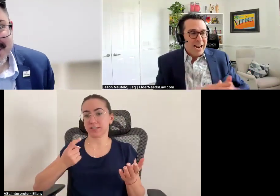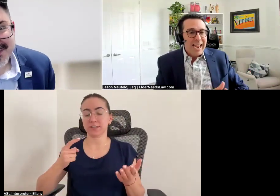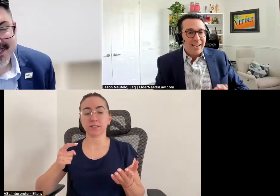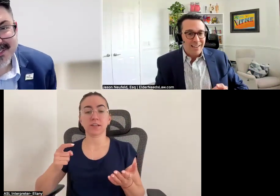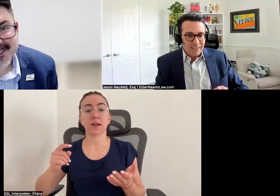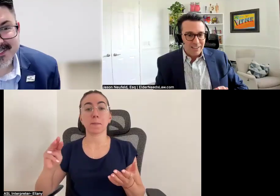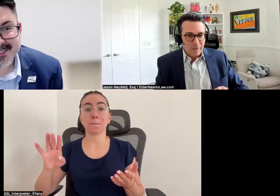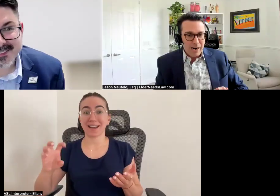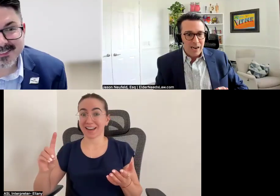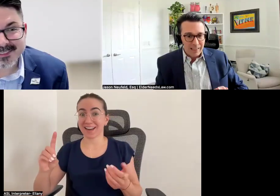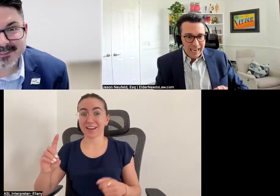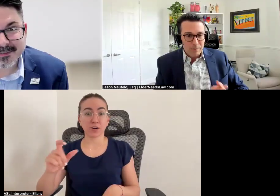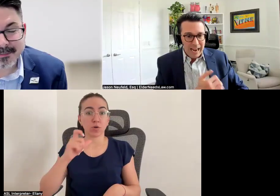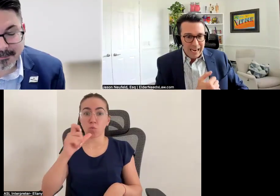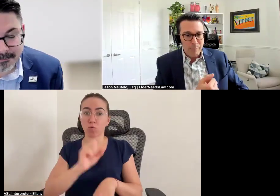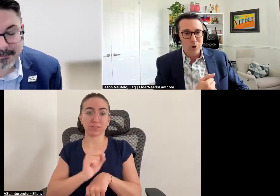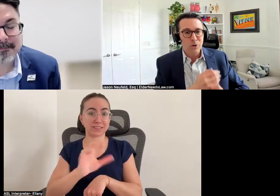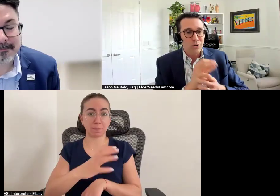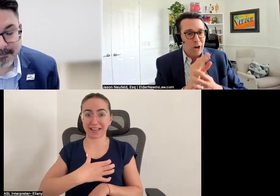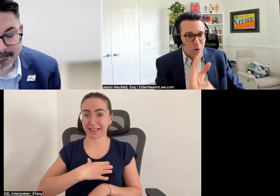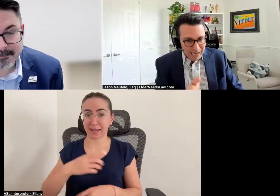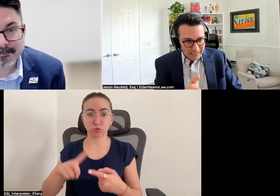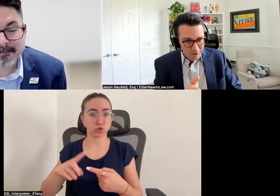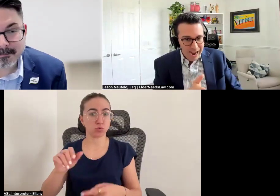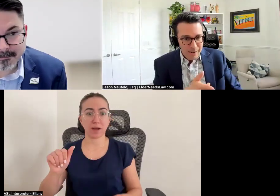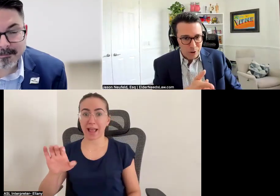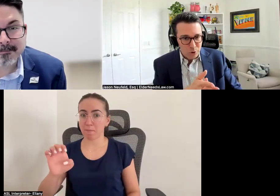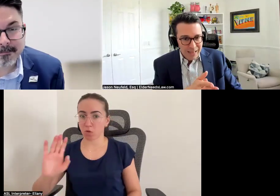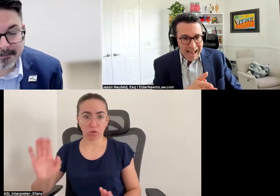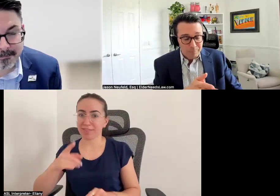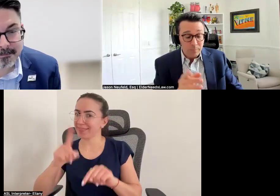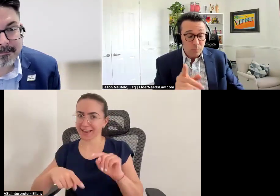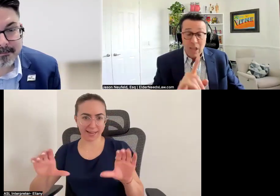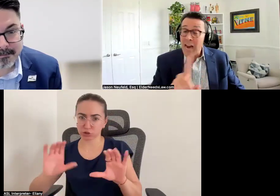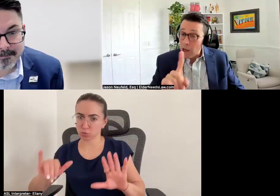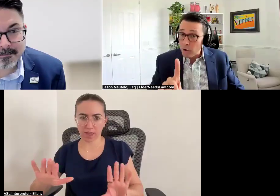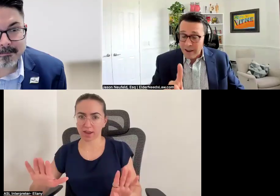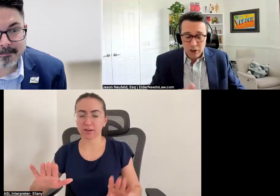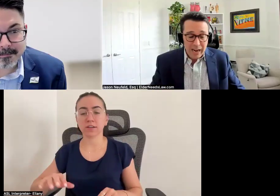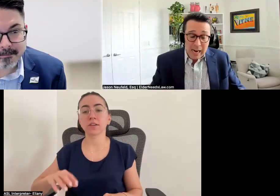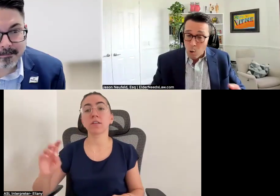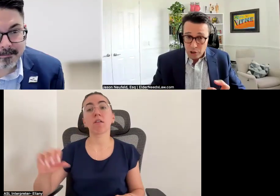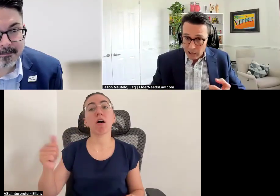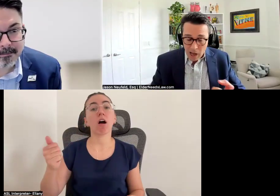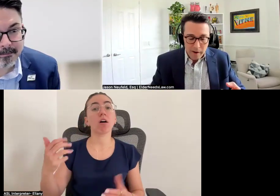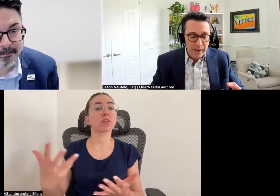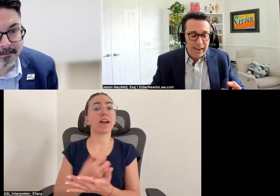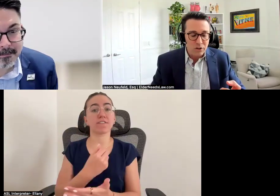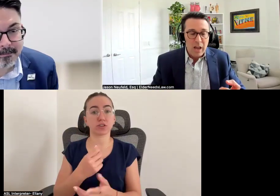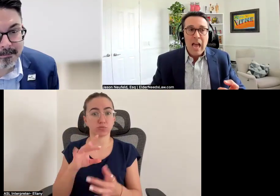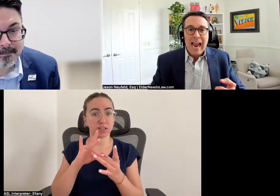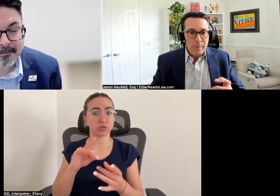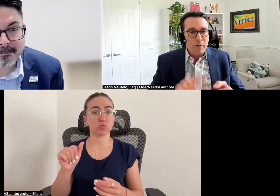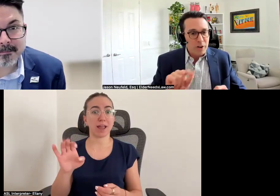is Medicaid doesn't submit a claim to ABLE directly. They're not able to do that. And another advantage to ABLE, which I love,